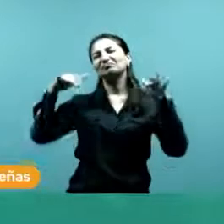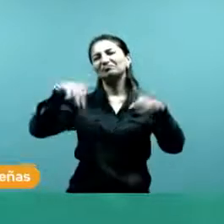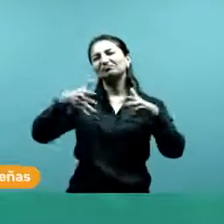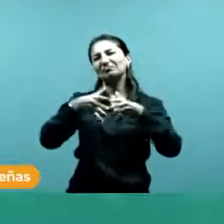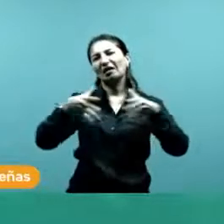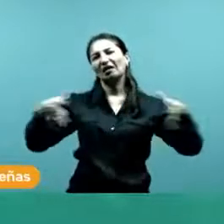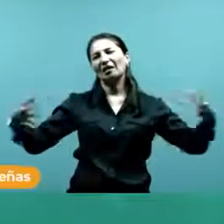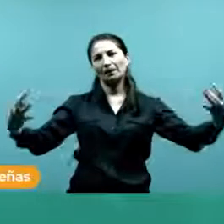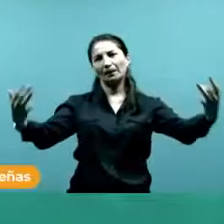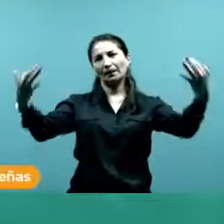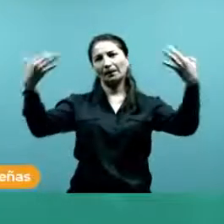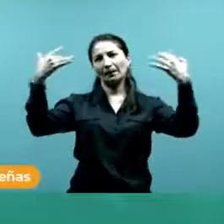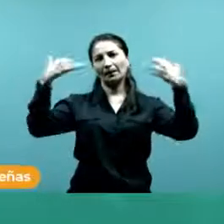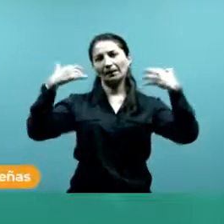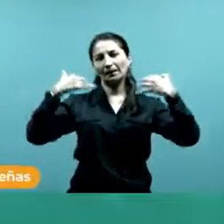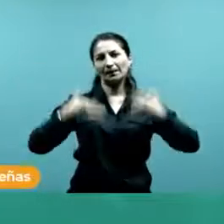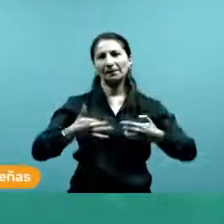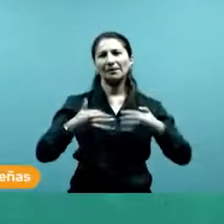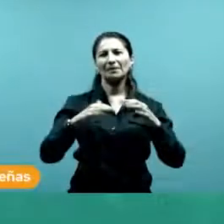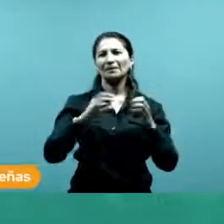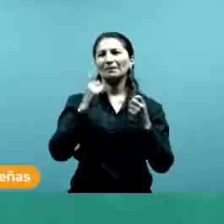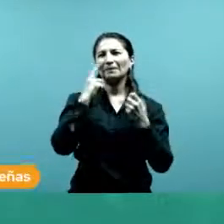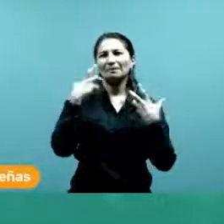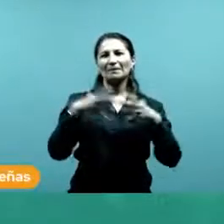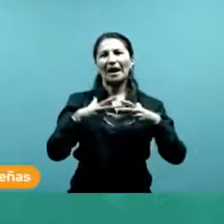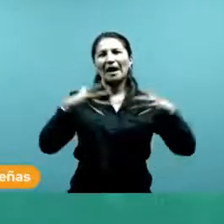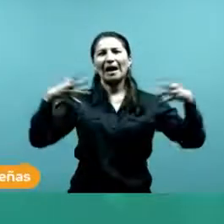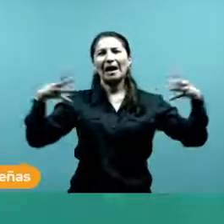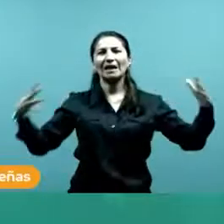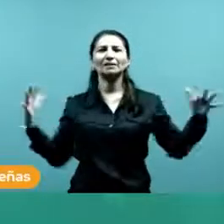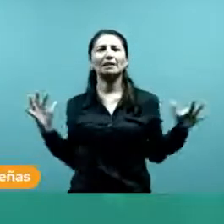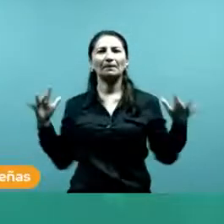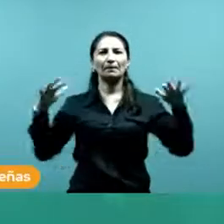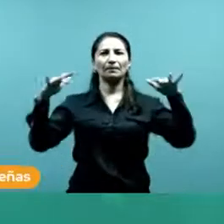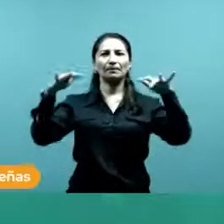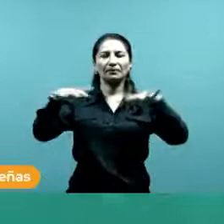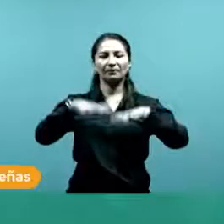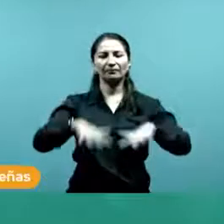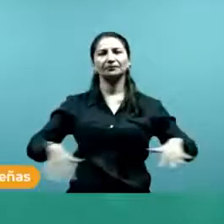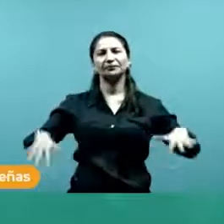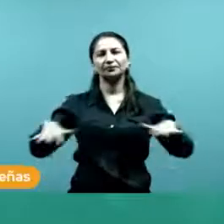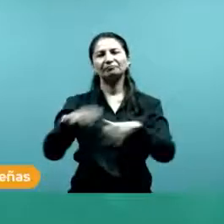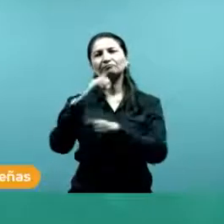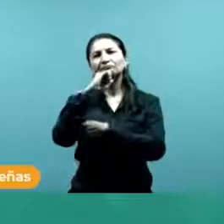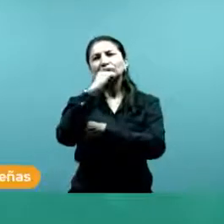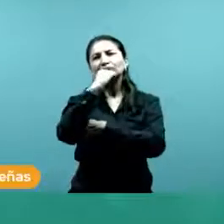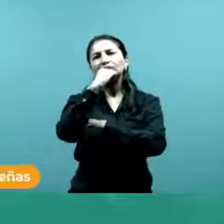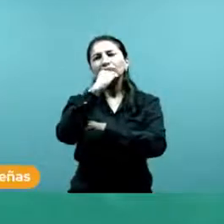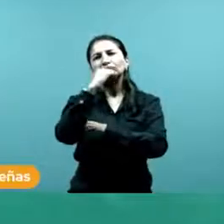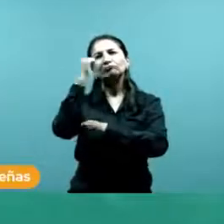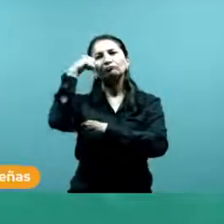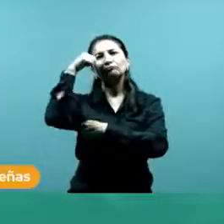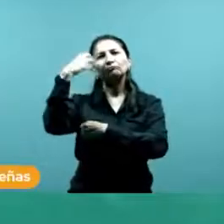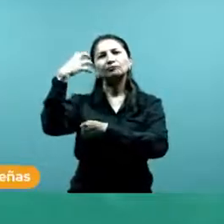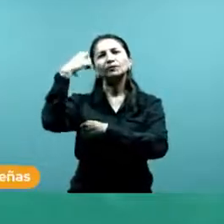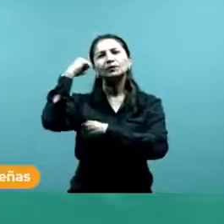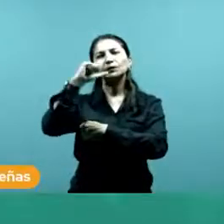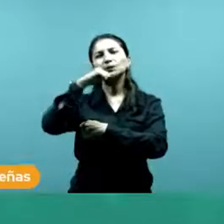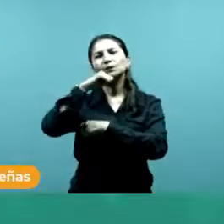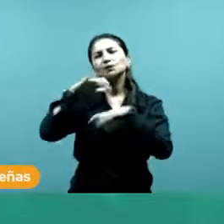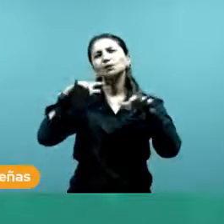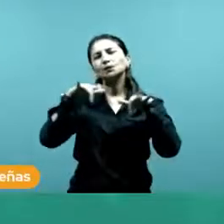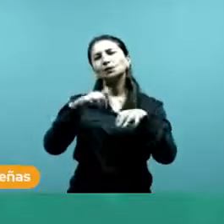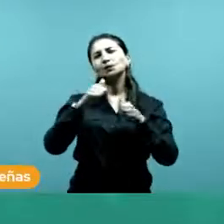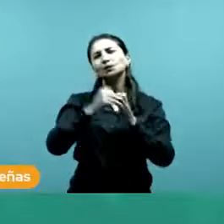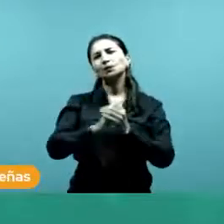Grandes son los que acuden a los eventos en el campo. And the